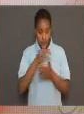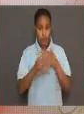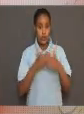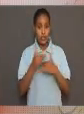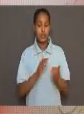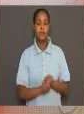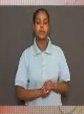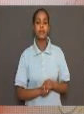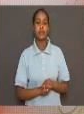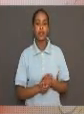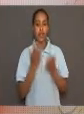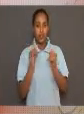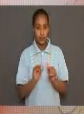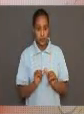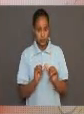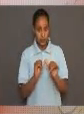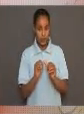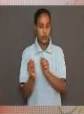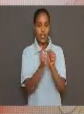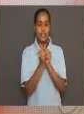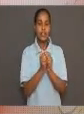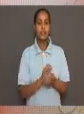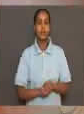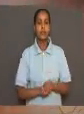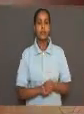process? Let us go through it together.